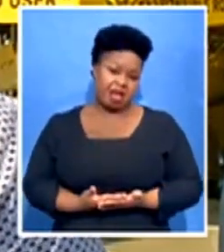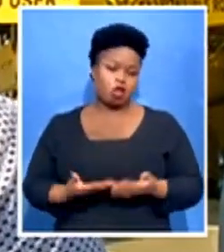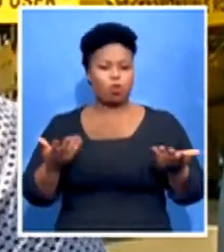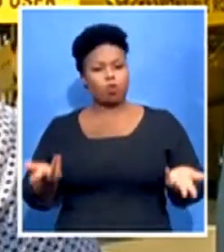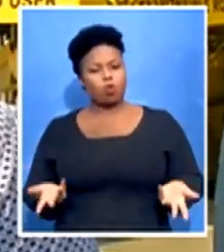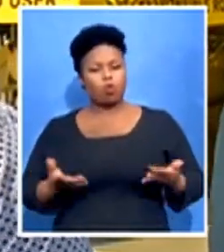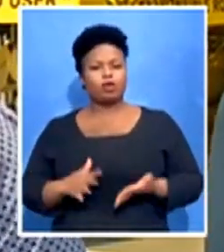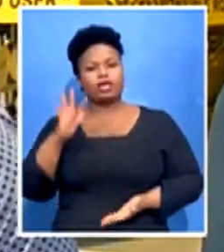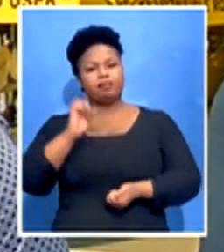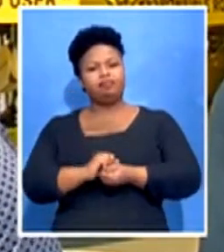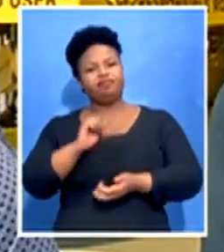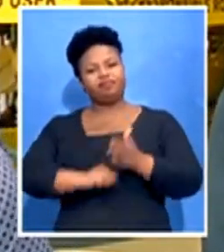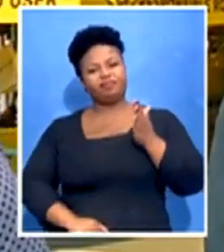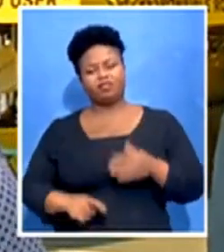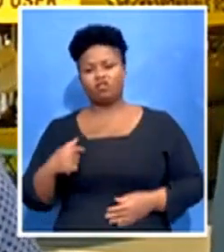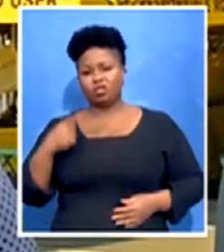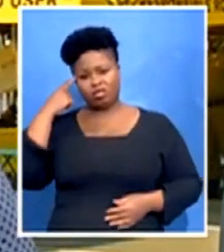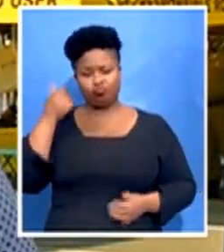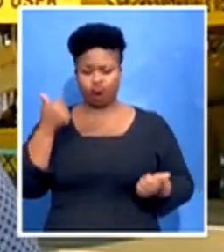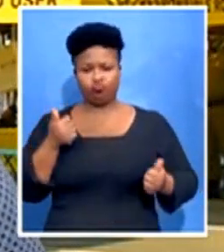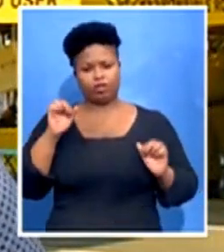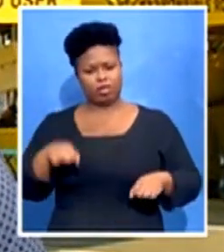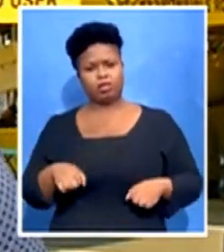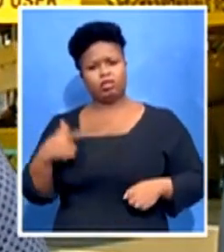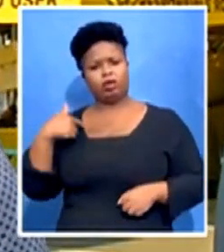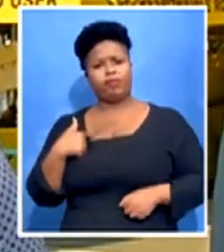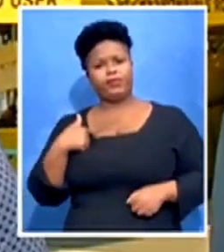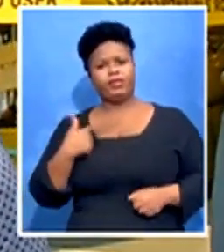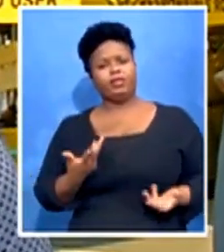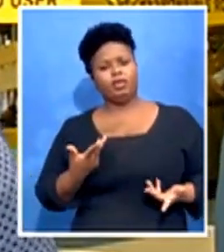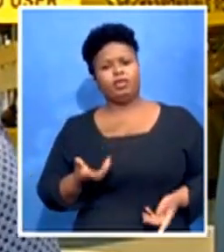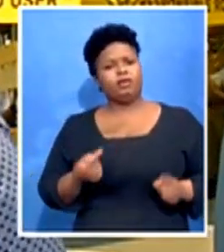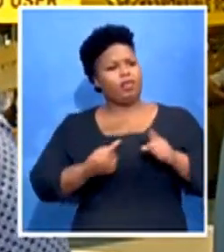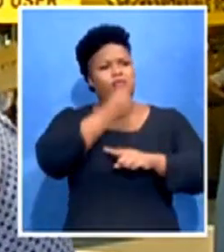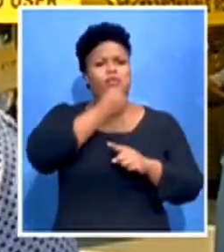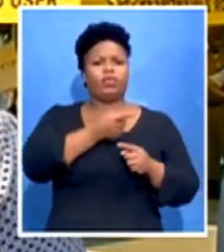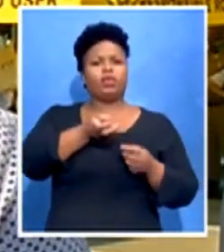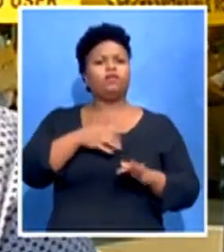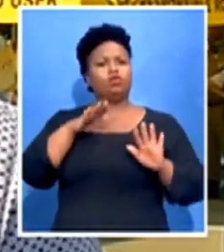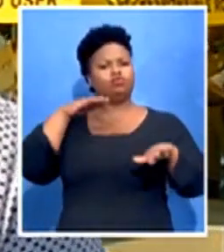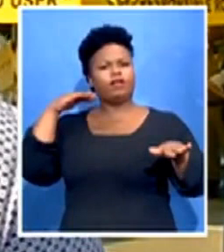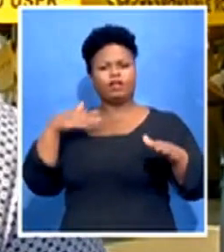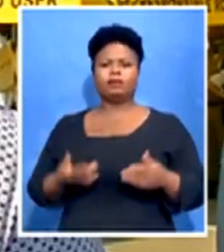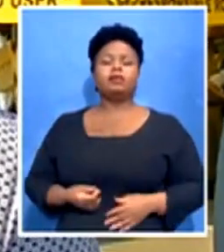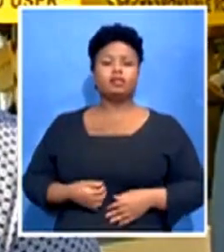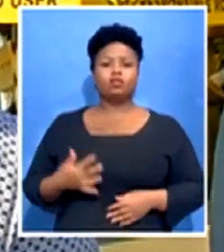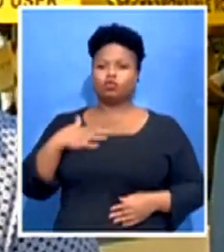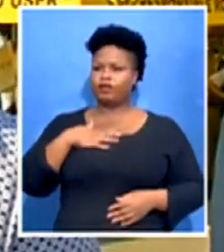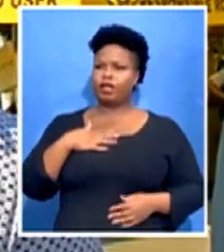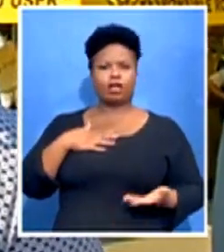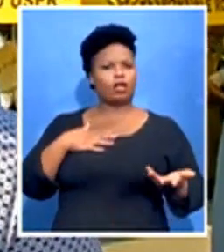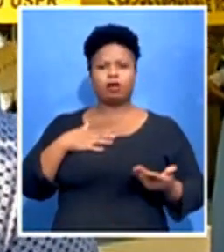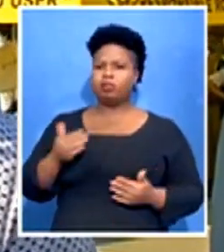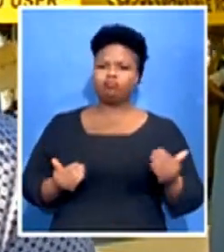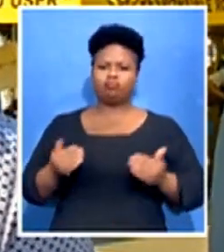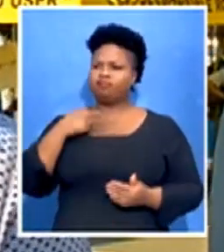have infringed on a traffic regulation and you feel that you won't manage to pay the fine that has